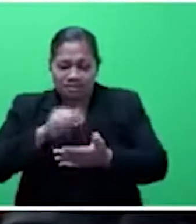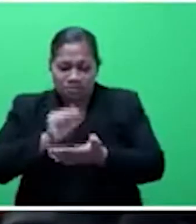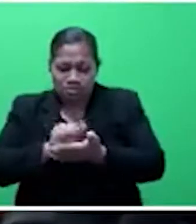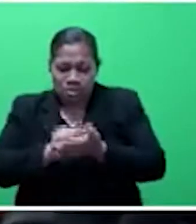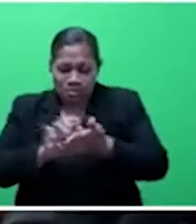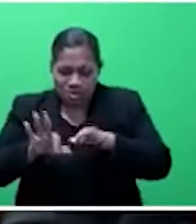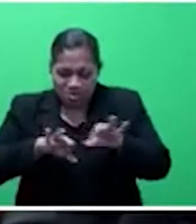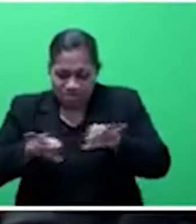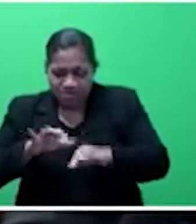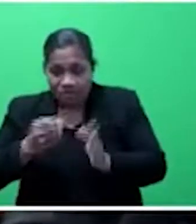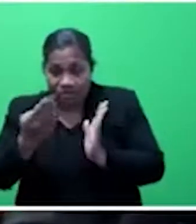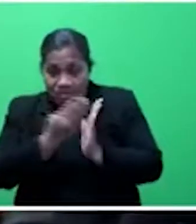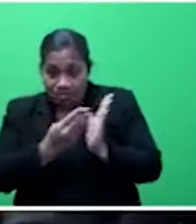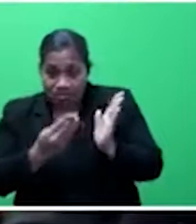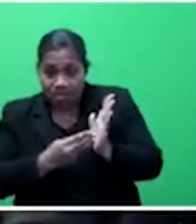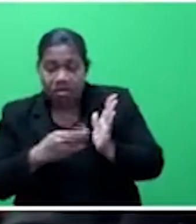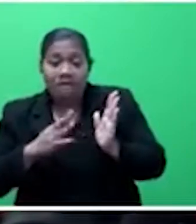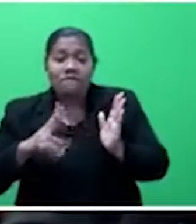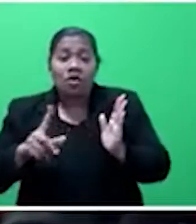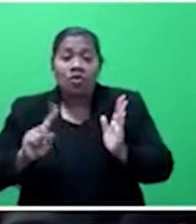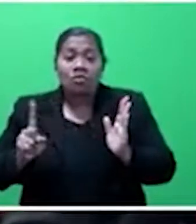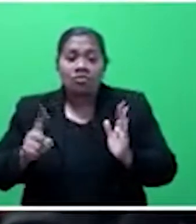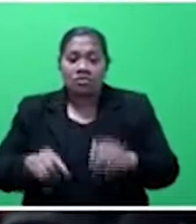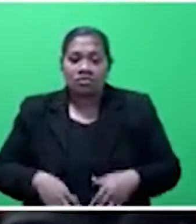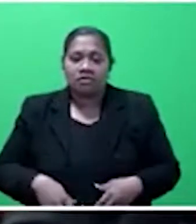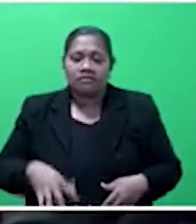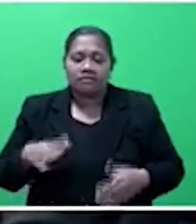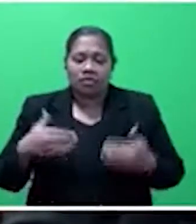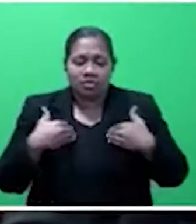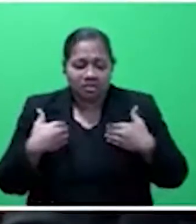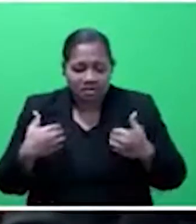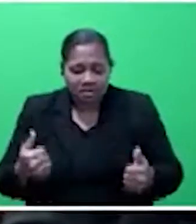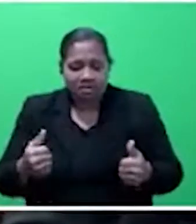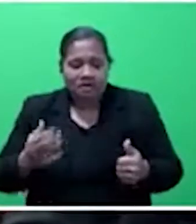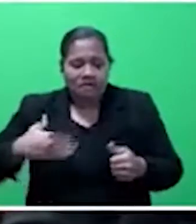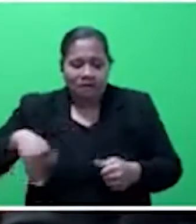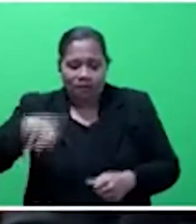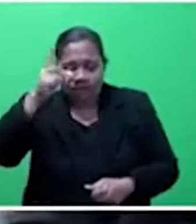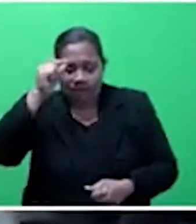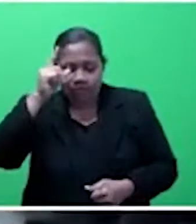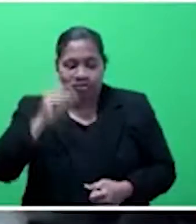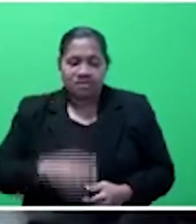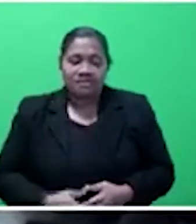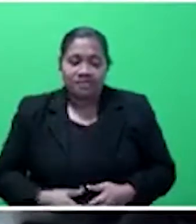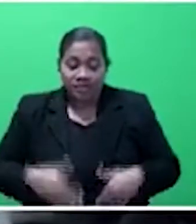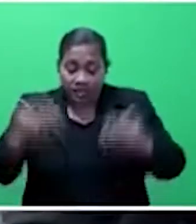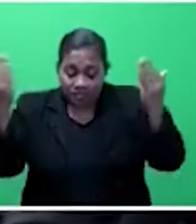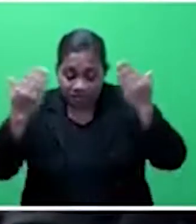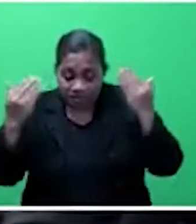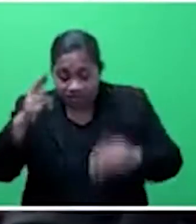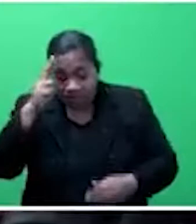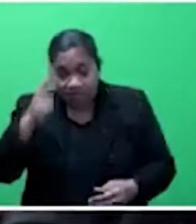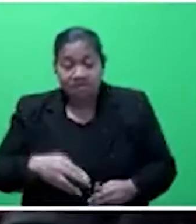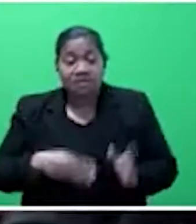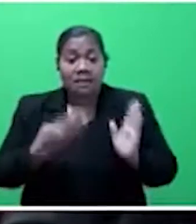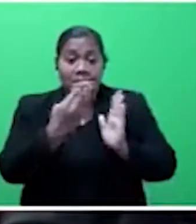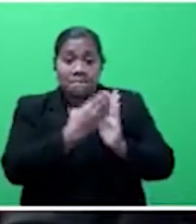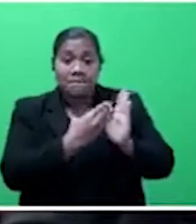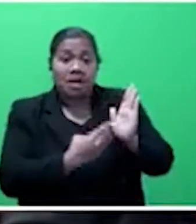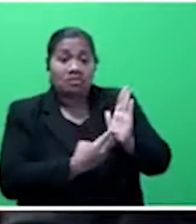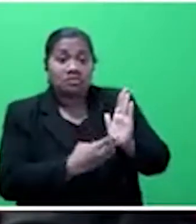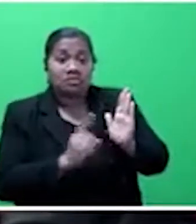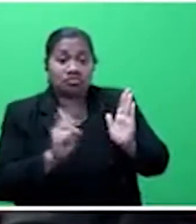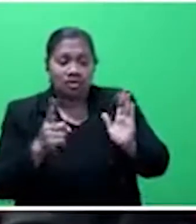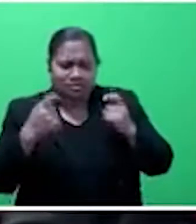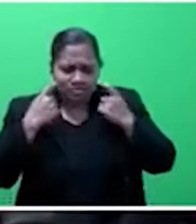betterment and well-being of all Fijians. Mr. Speaker, sir, this budget is a solid indicator of